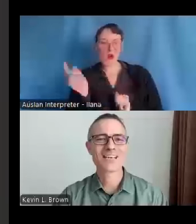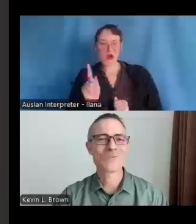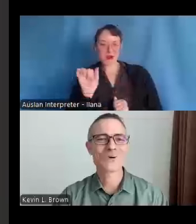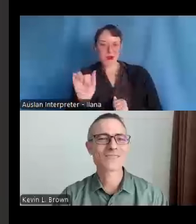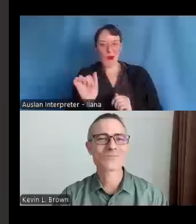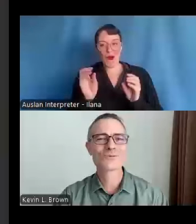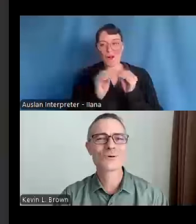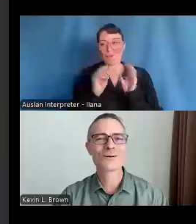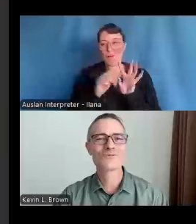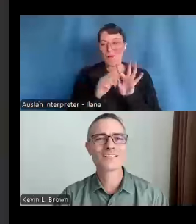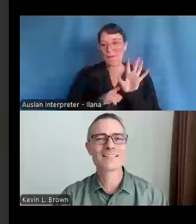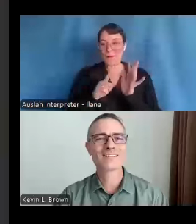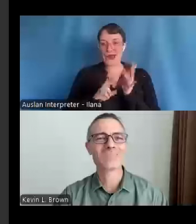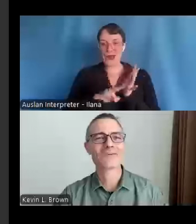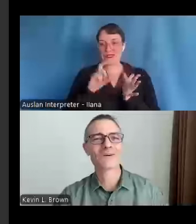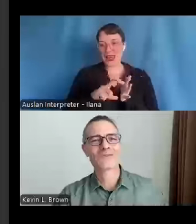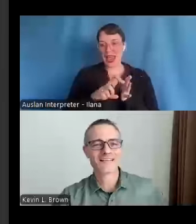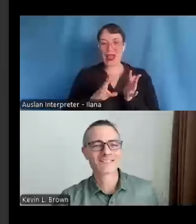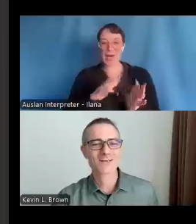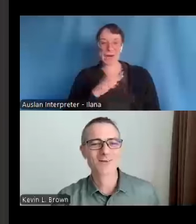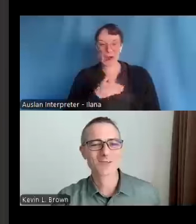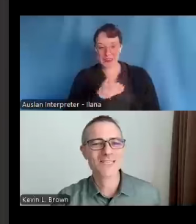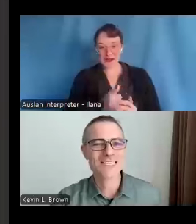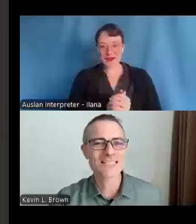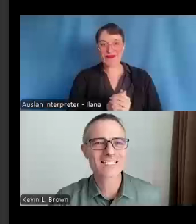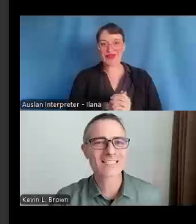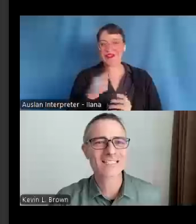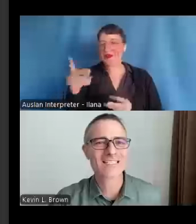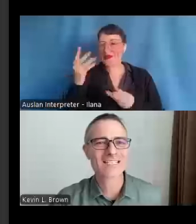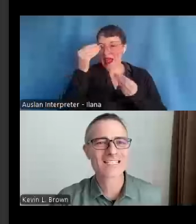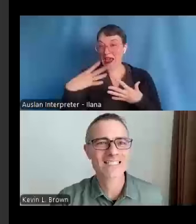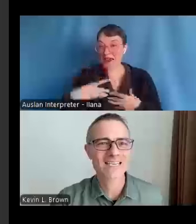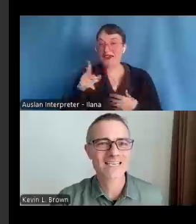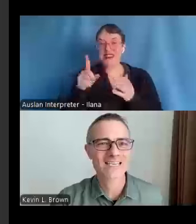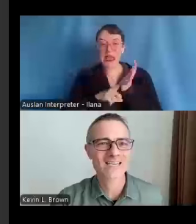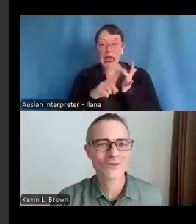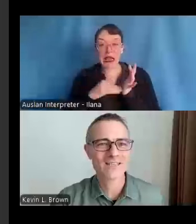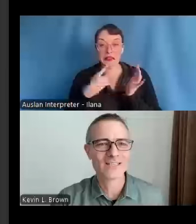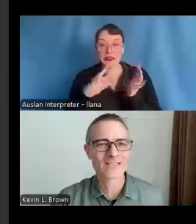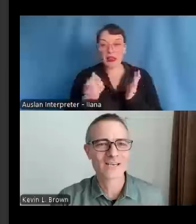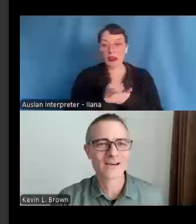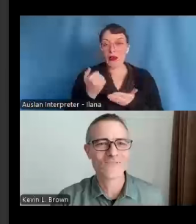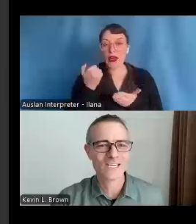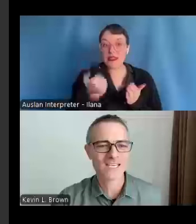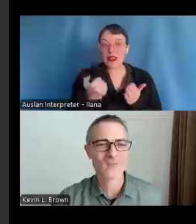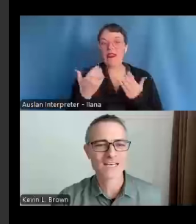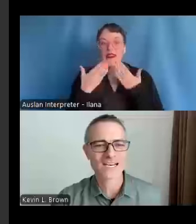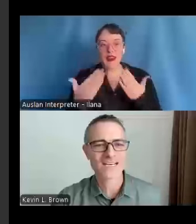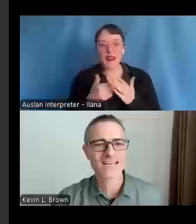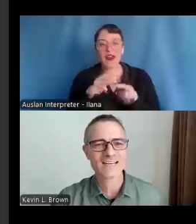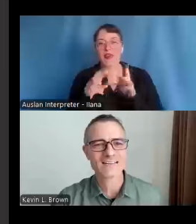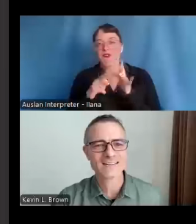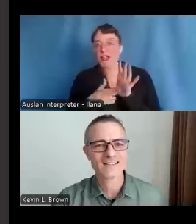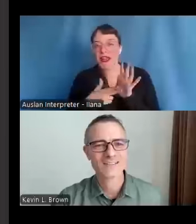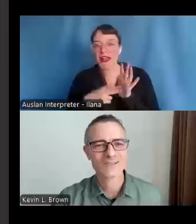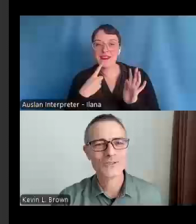say 1 through 12 and let me know what you think. So Liz is a 6. Thank you, Liz. We have Finn, who's a